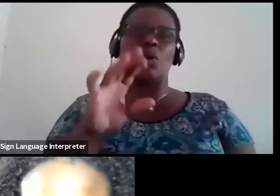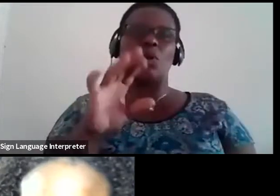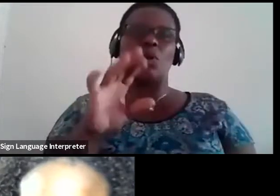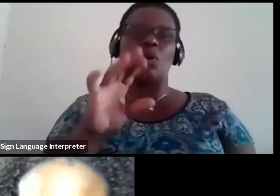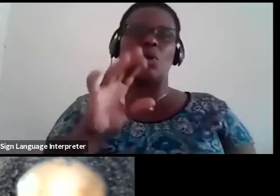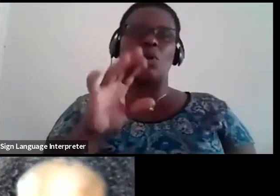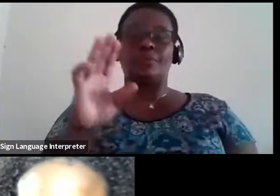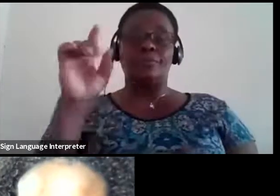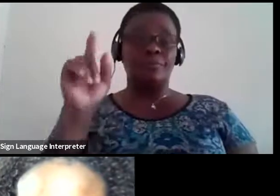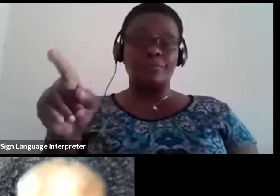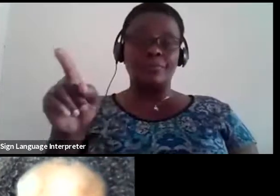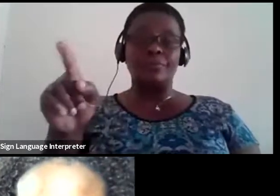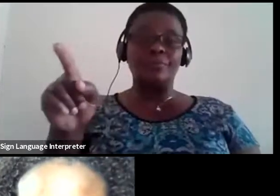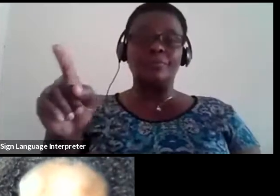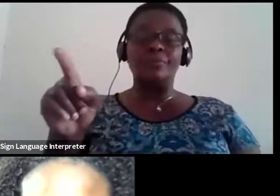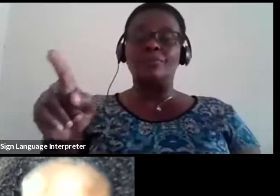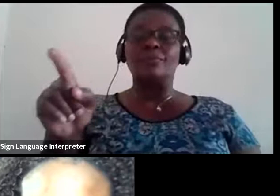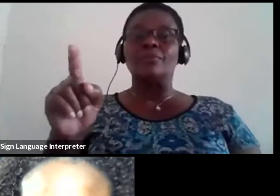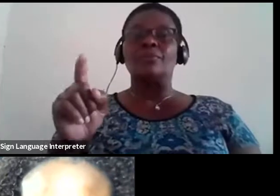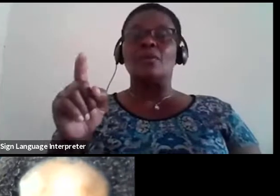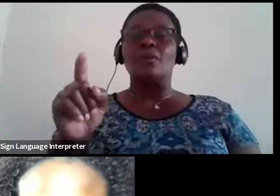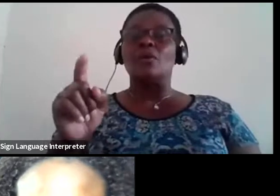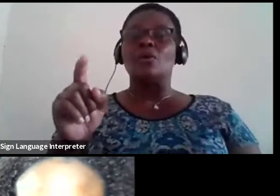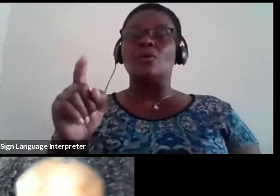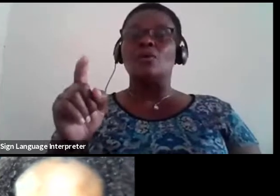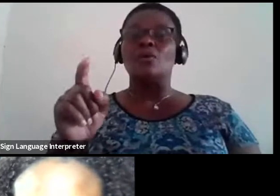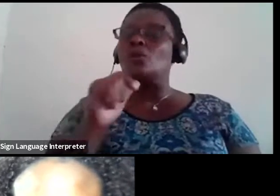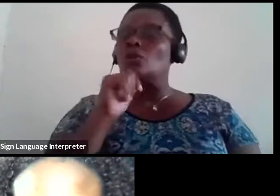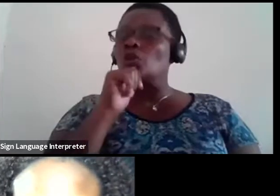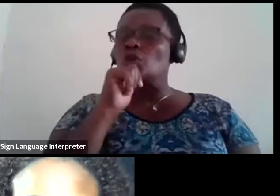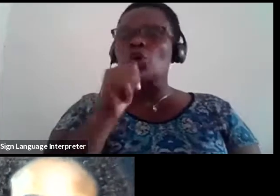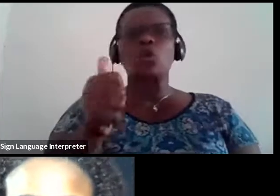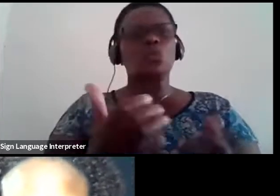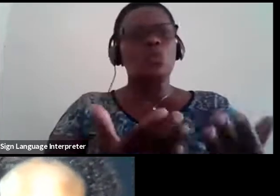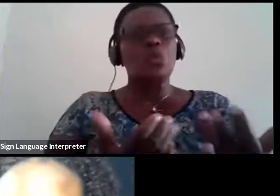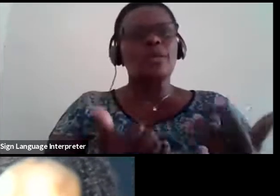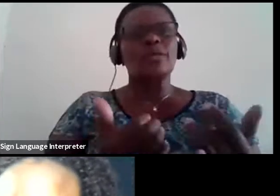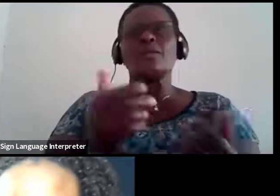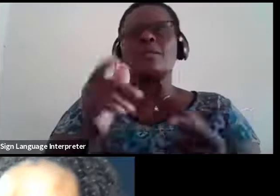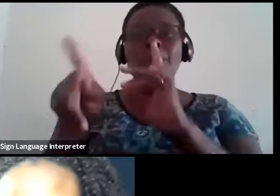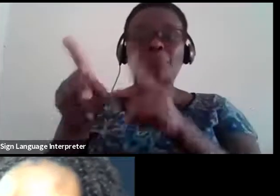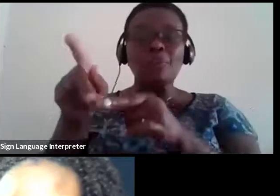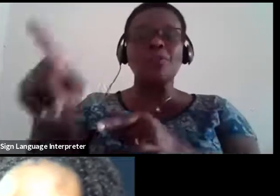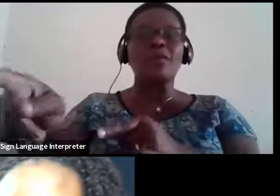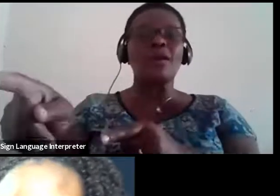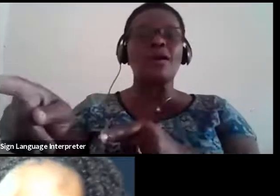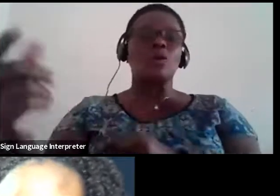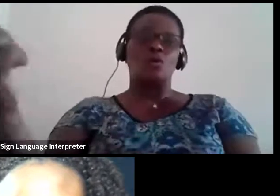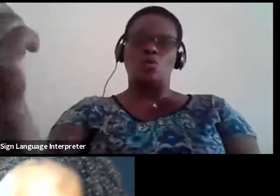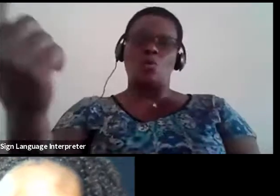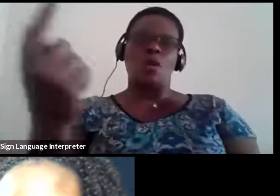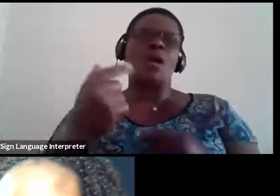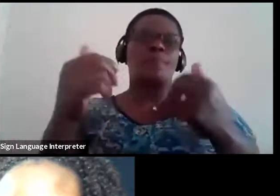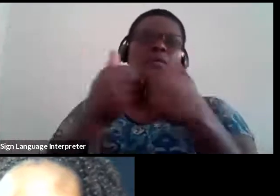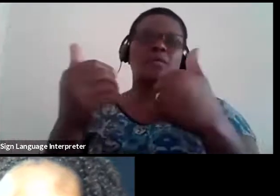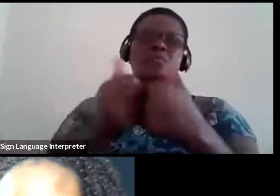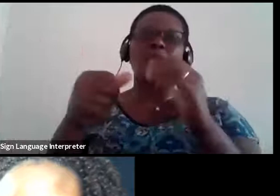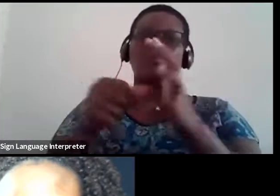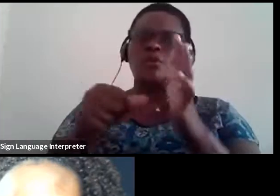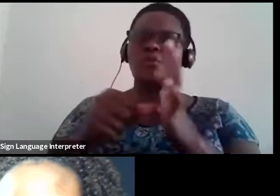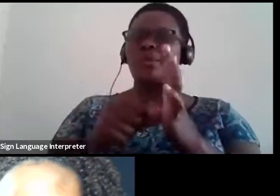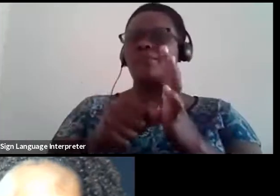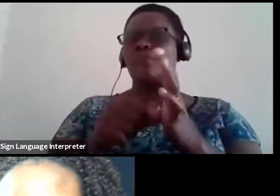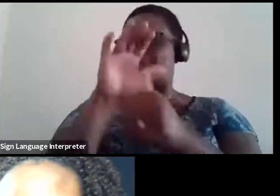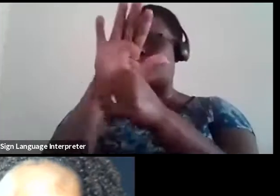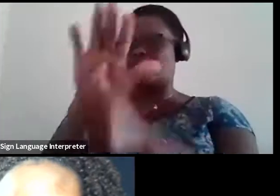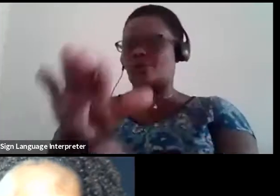crying and banging on doors and, having all these violations before they can make a move.